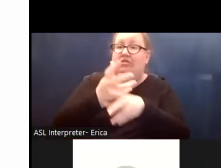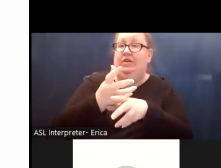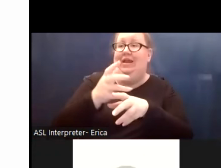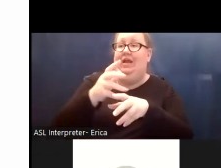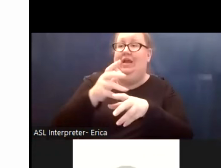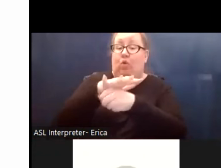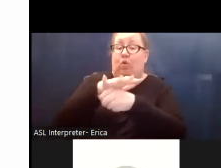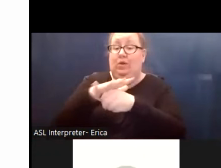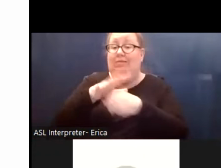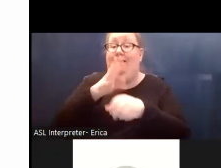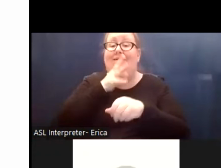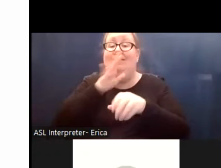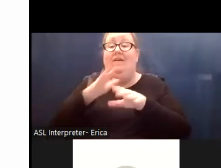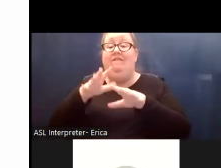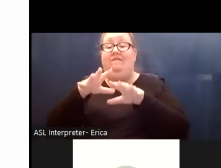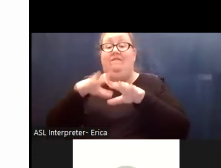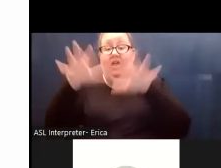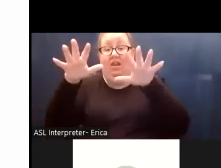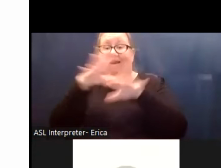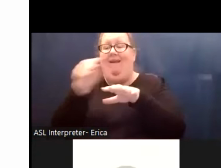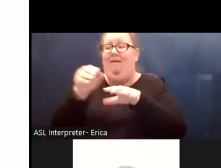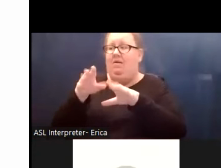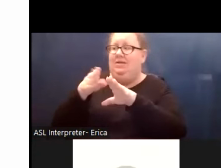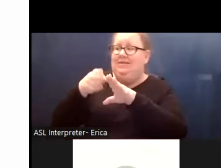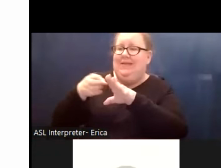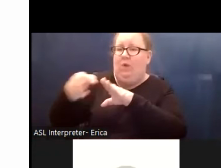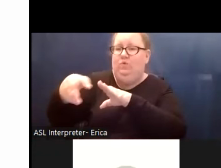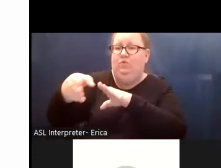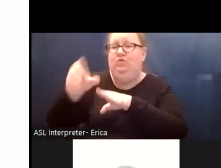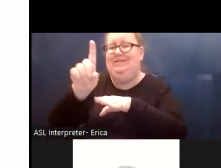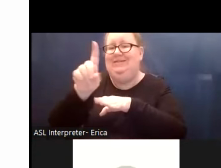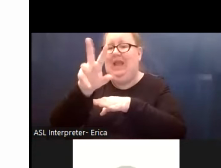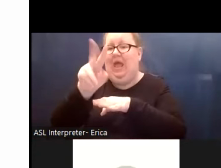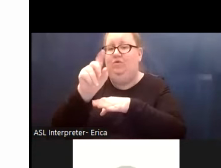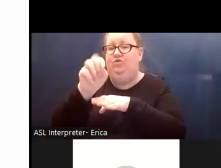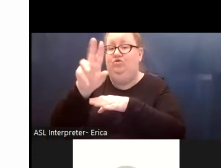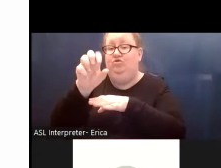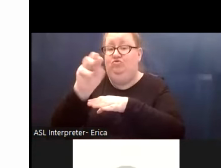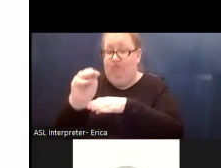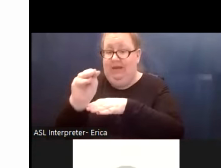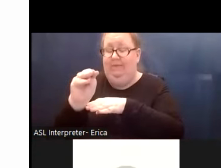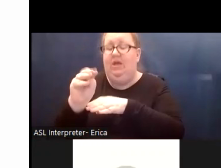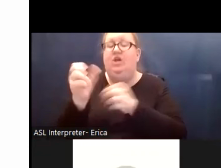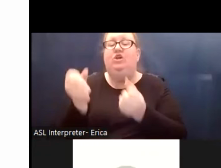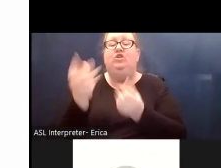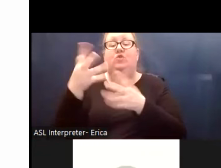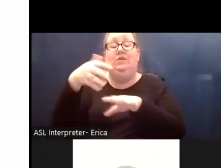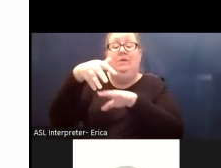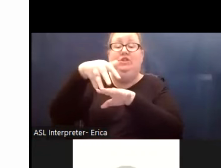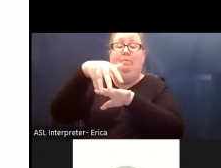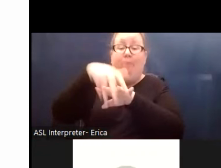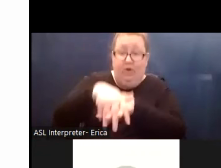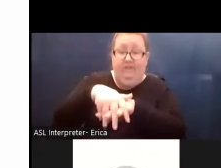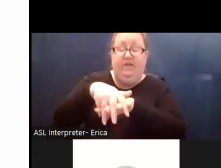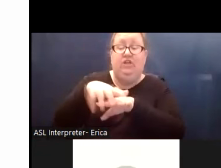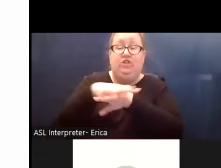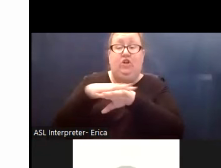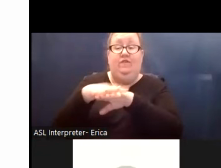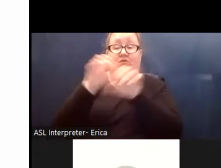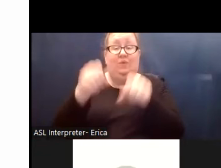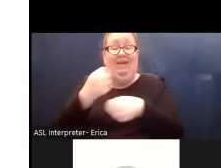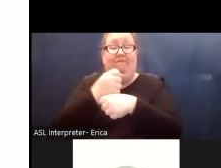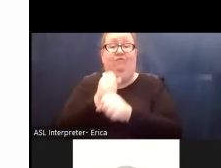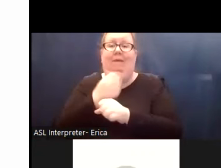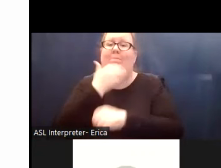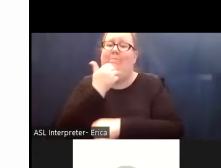downstream flooding. So as much pervious surface as we can create, the better. And right-of-way